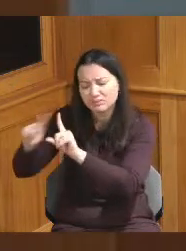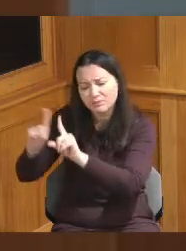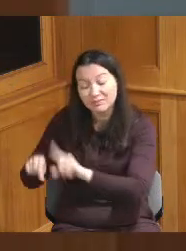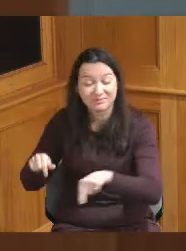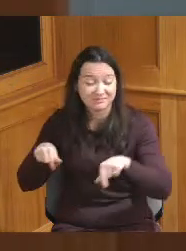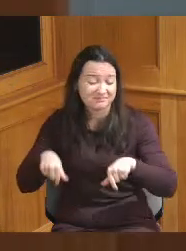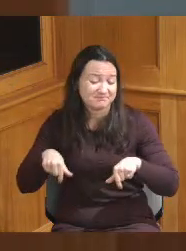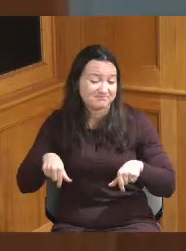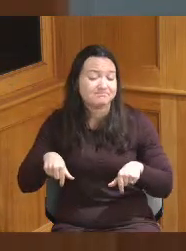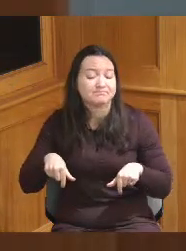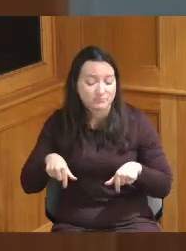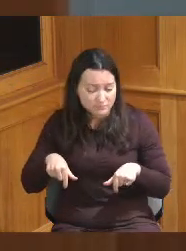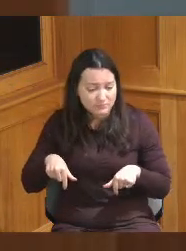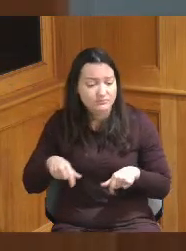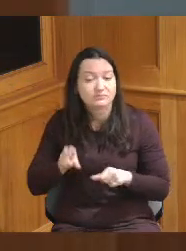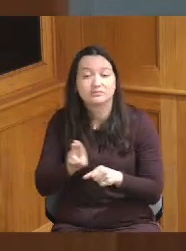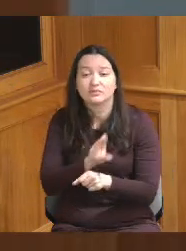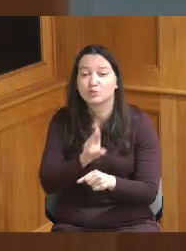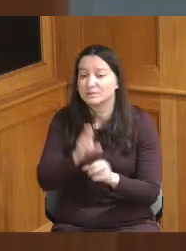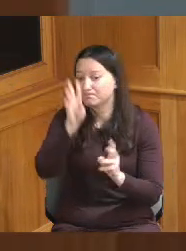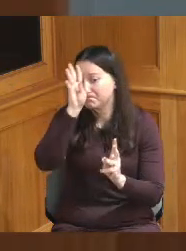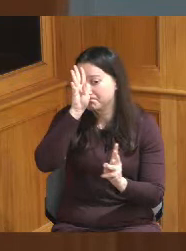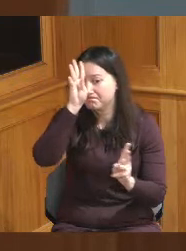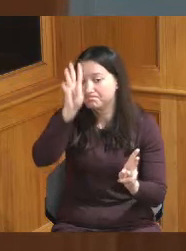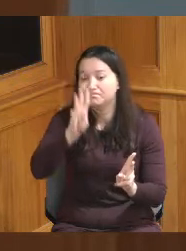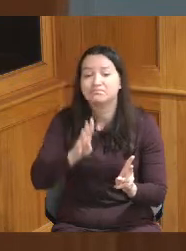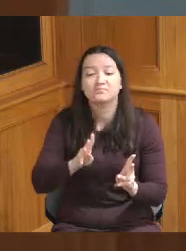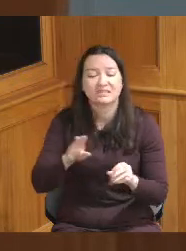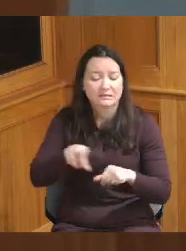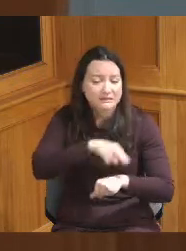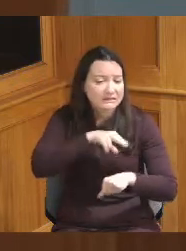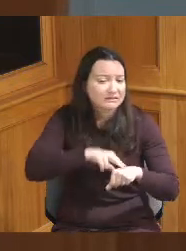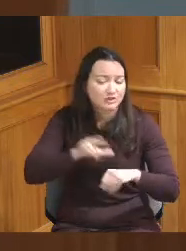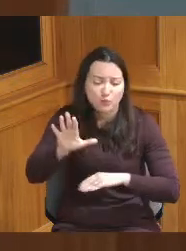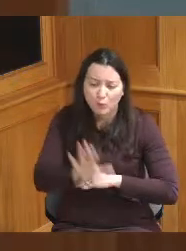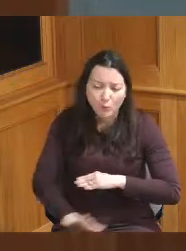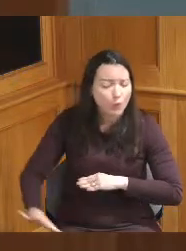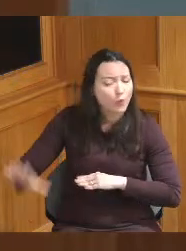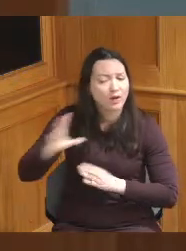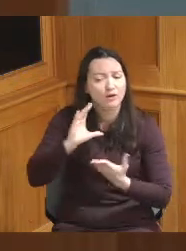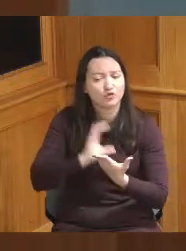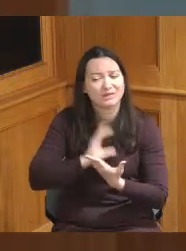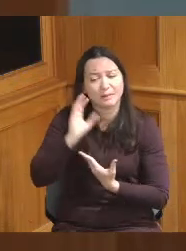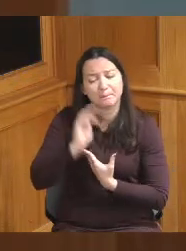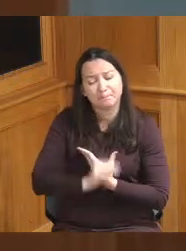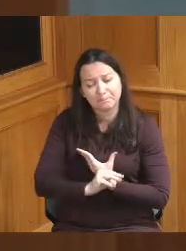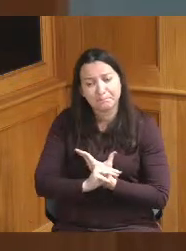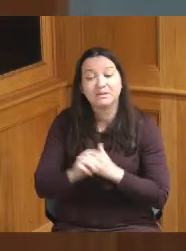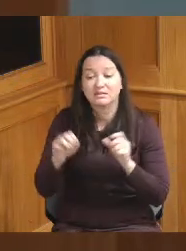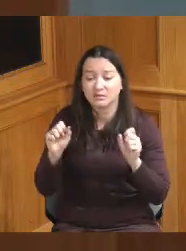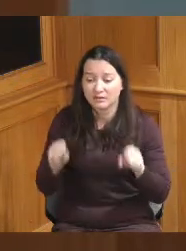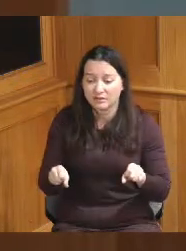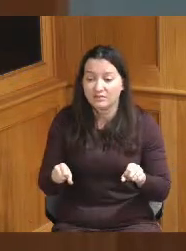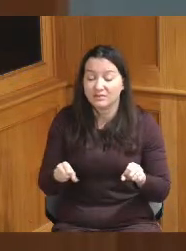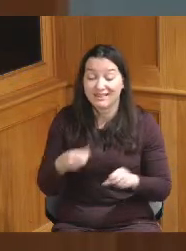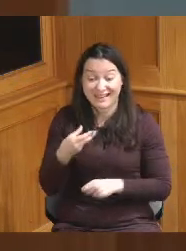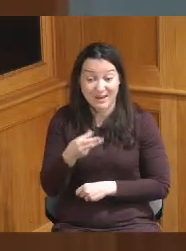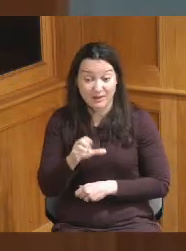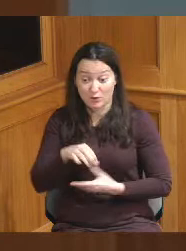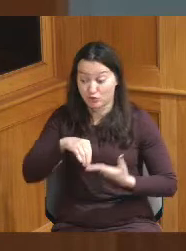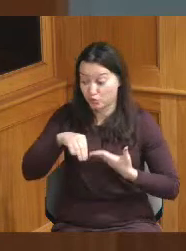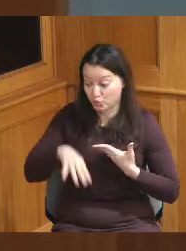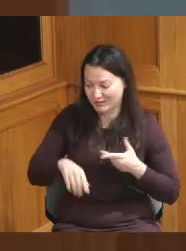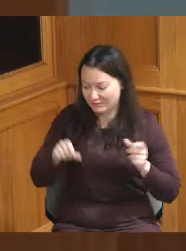is going to be, we're using an innovative nationwide curriculum that allows Hamilton County